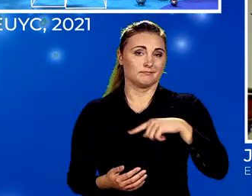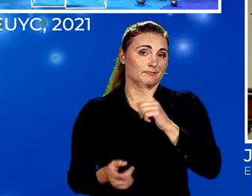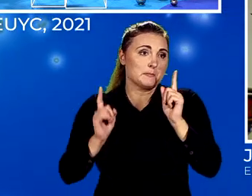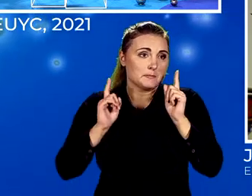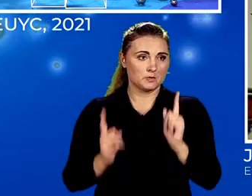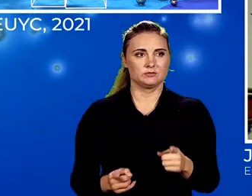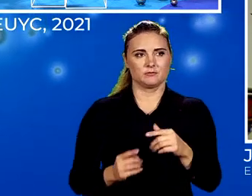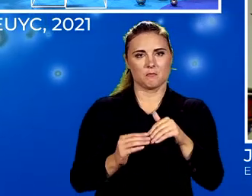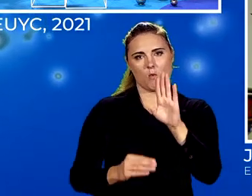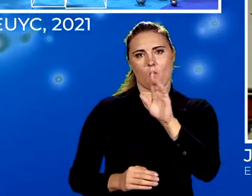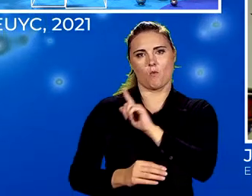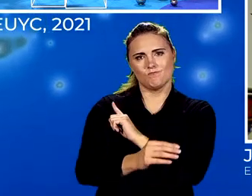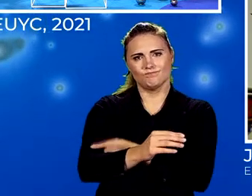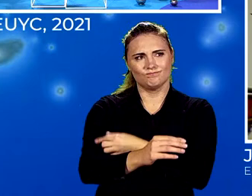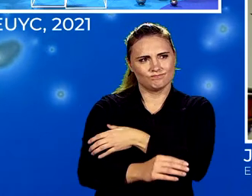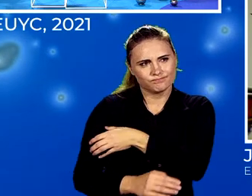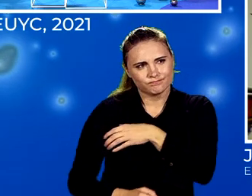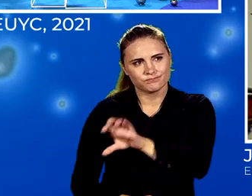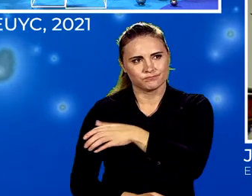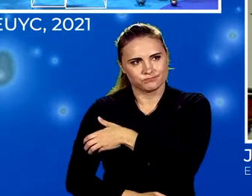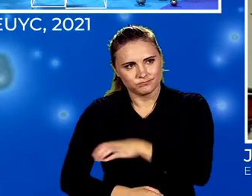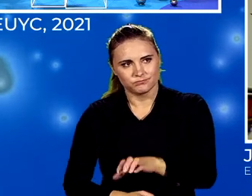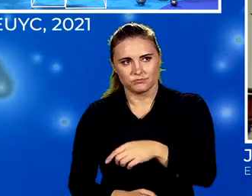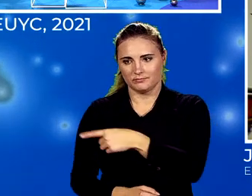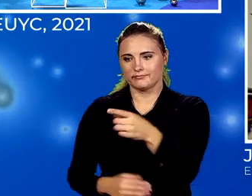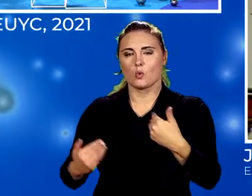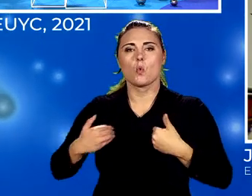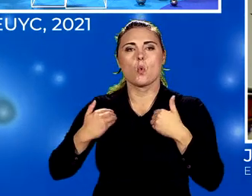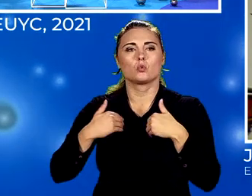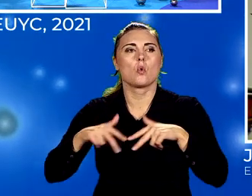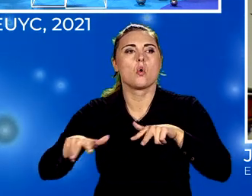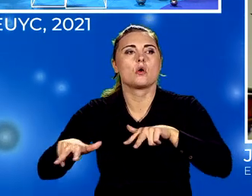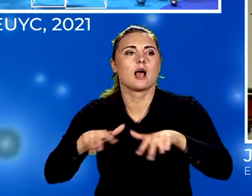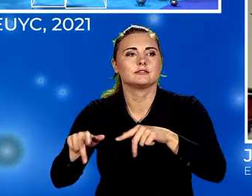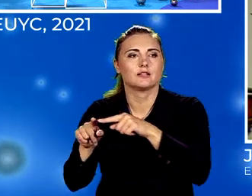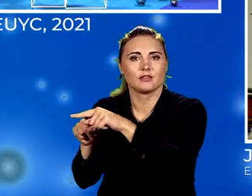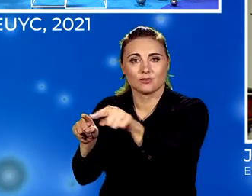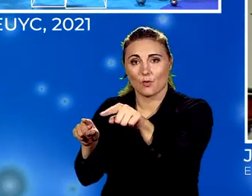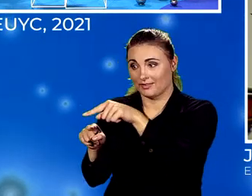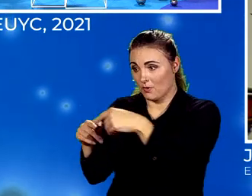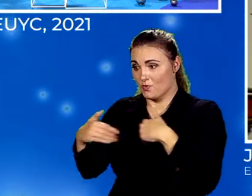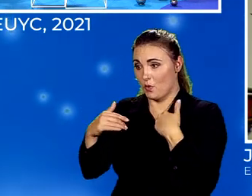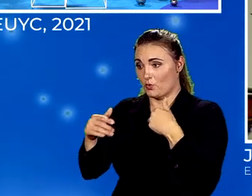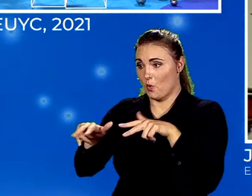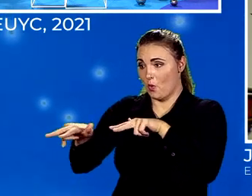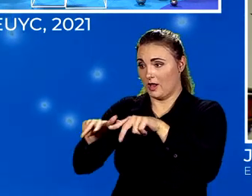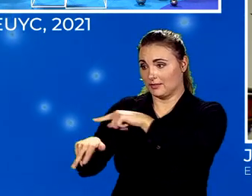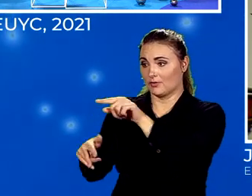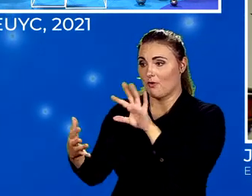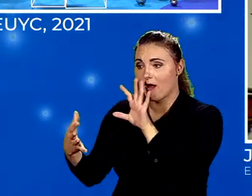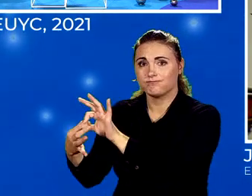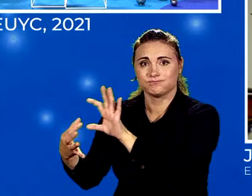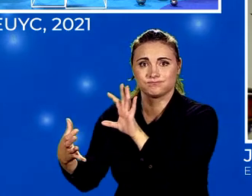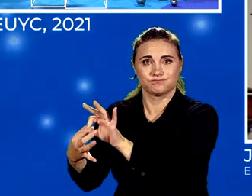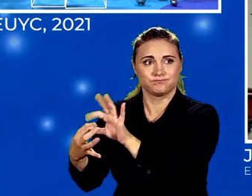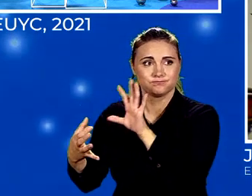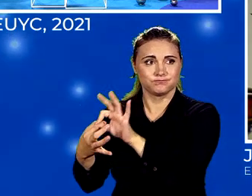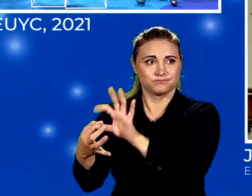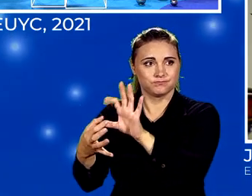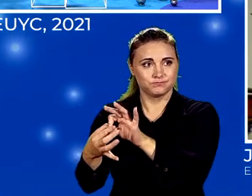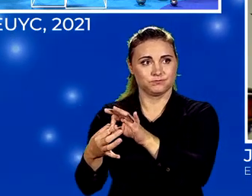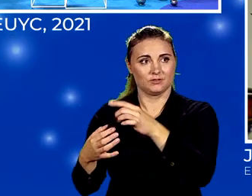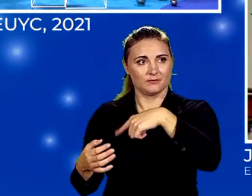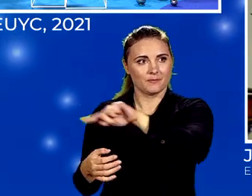need to empower the youth organizations that they are leading the process, especially the national youth councils. They need to have